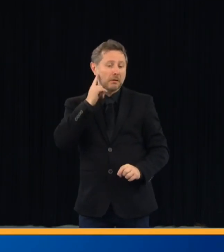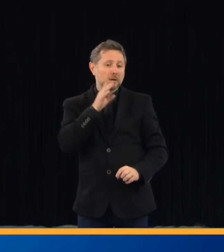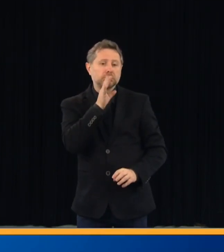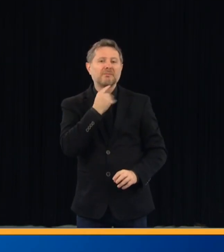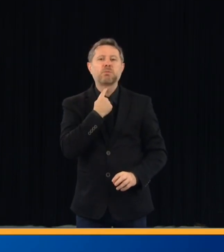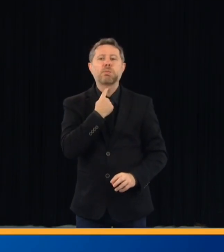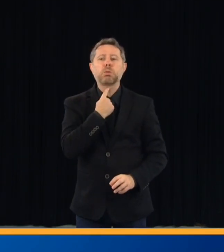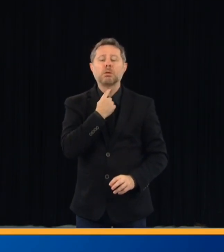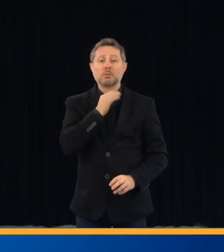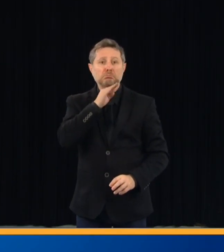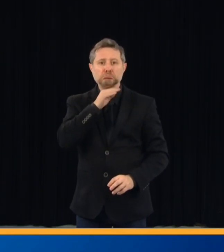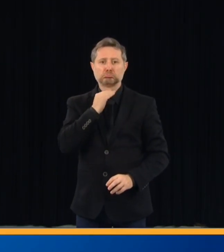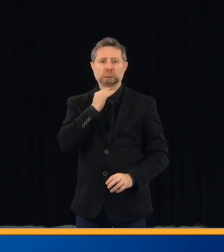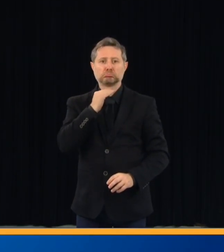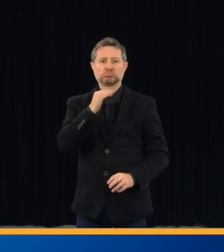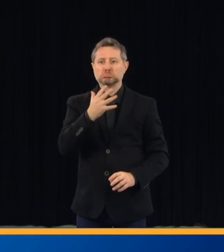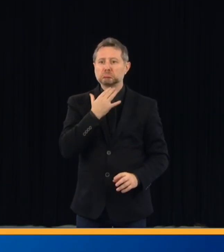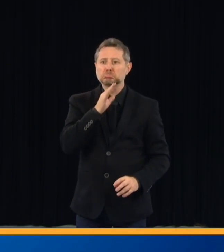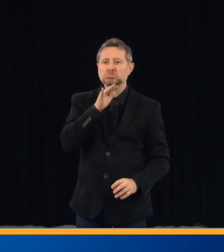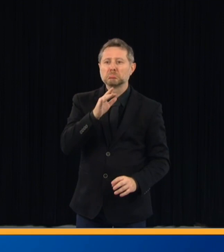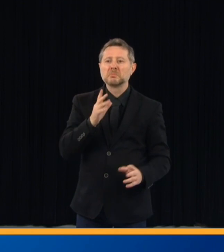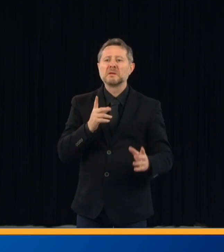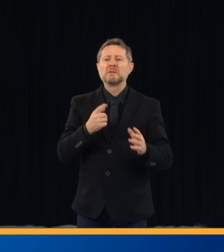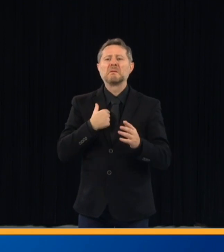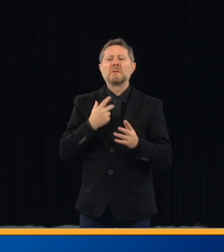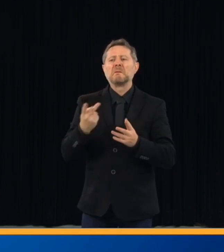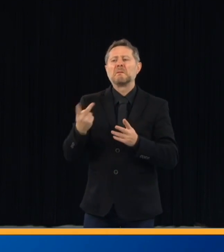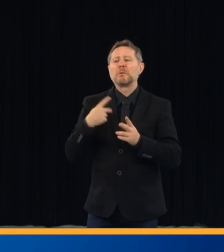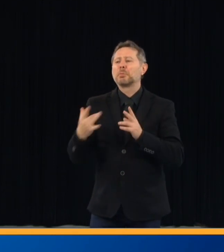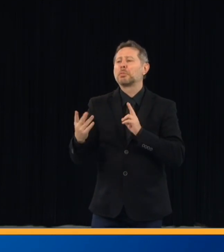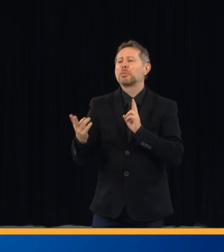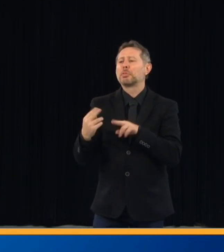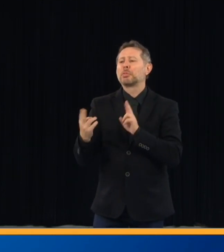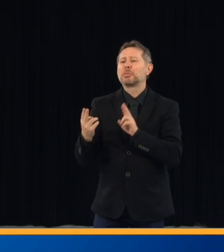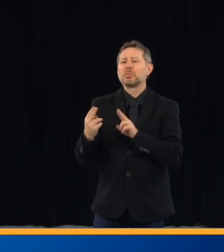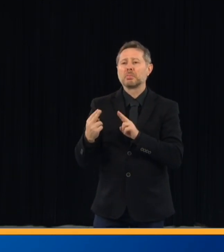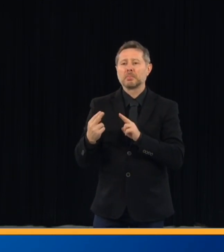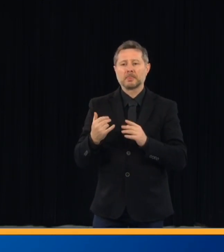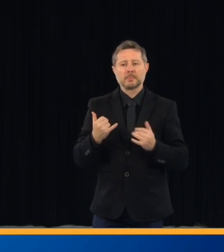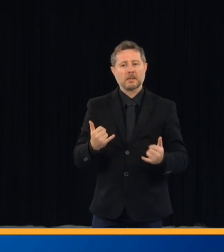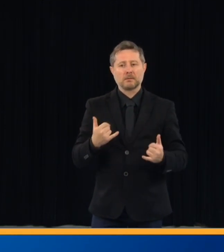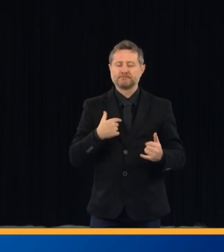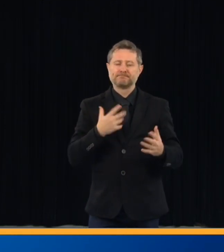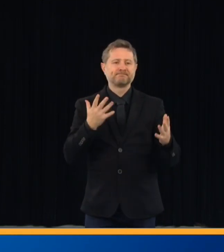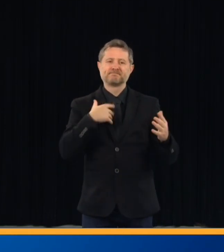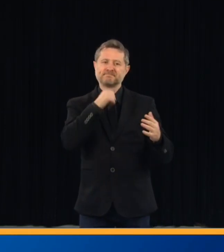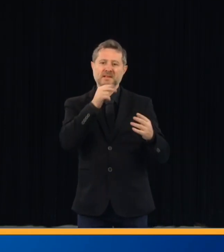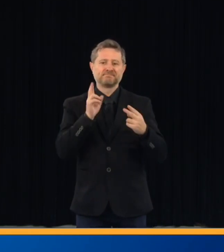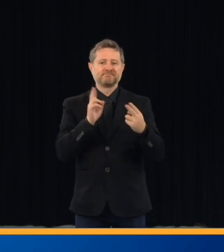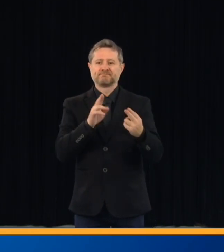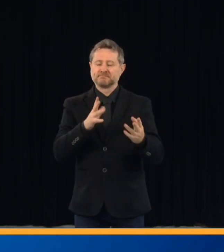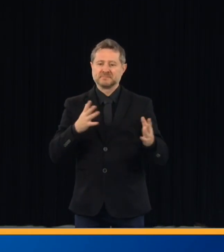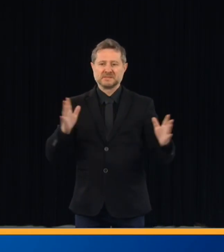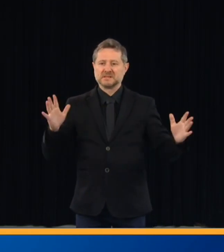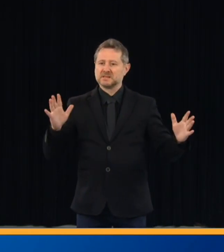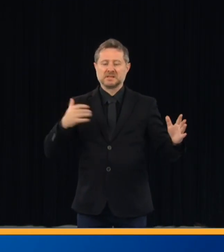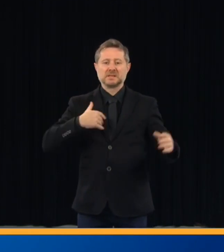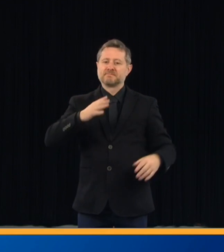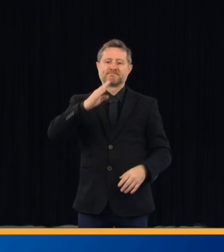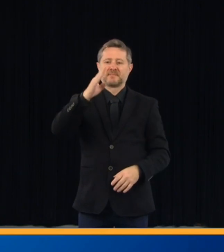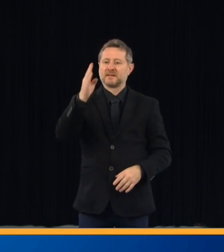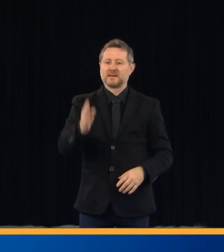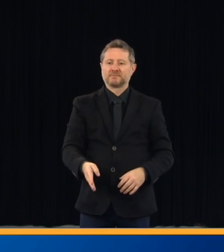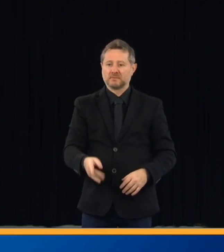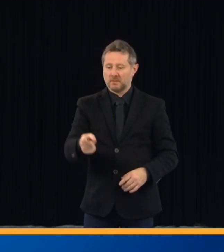I know that sometimes we joke. I'm not going to do that today. Rule 1 is never hit a brother when he's down, and